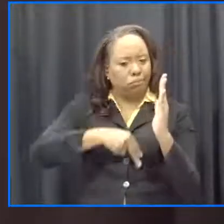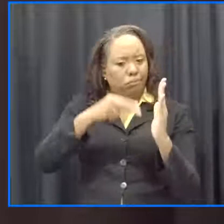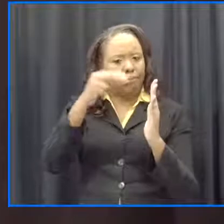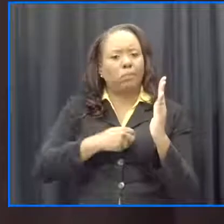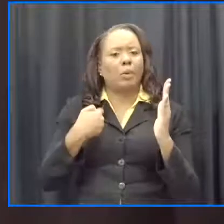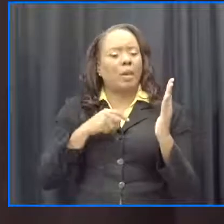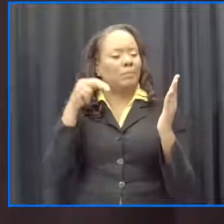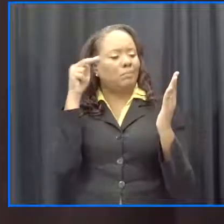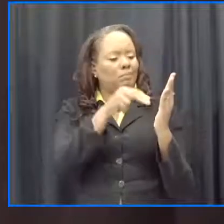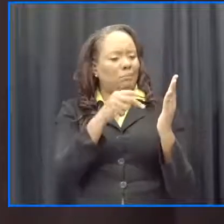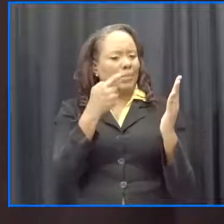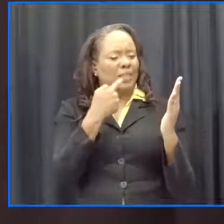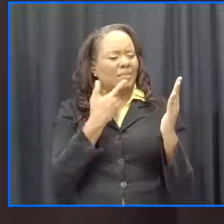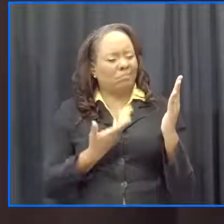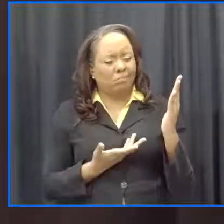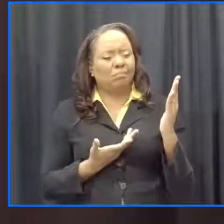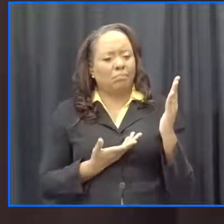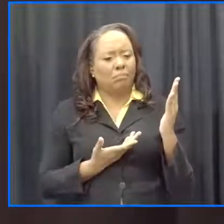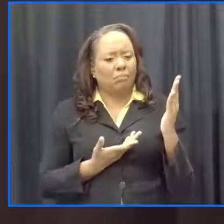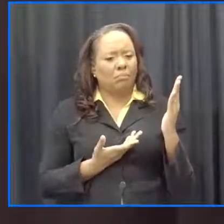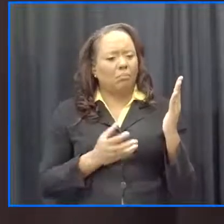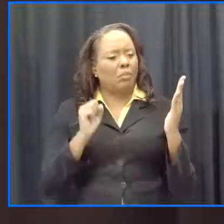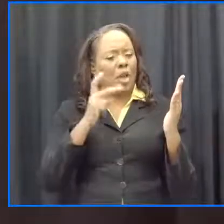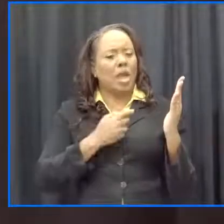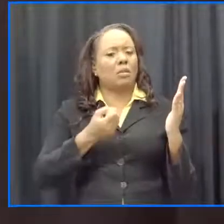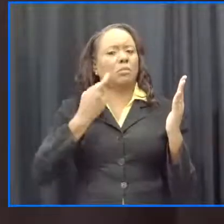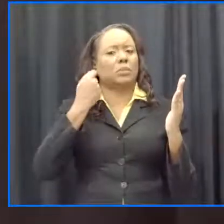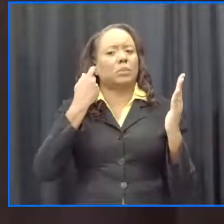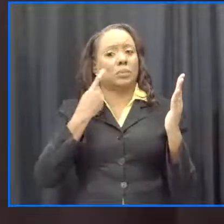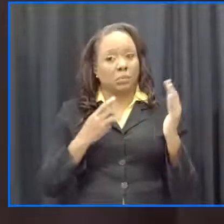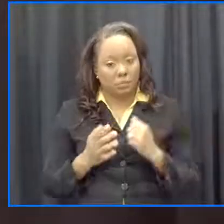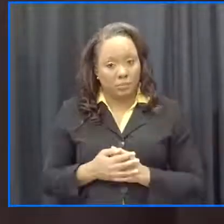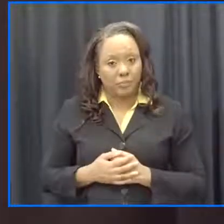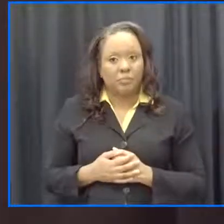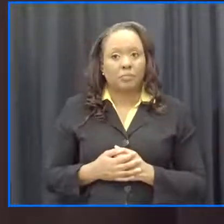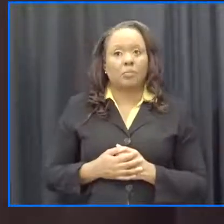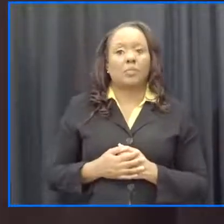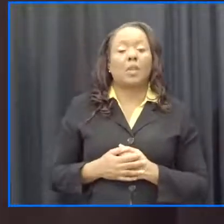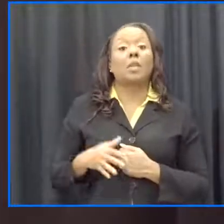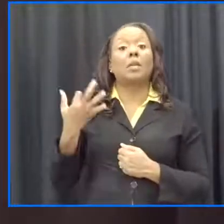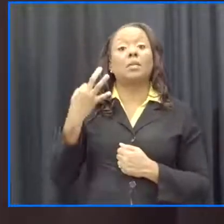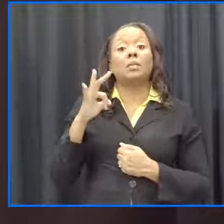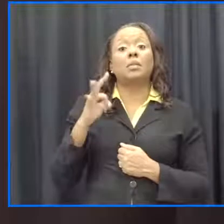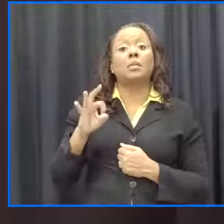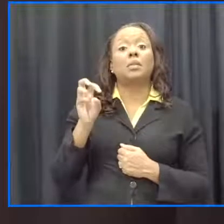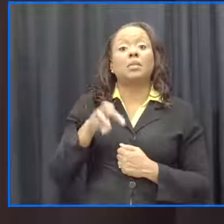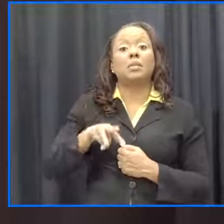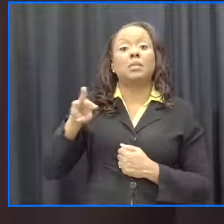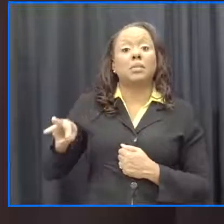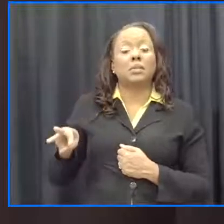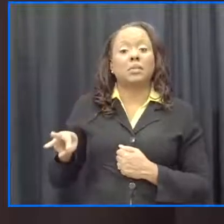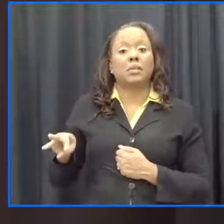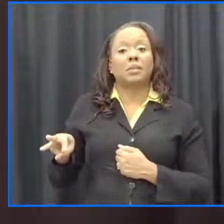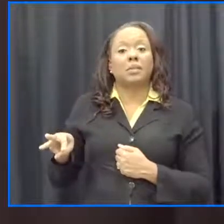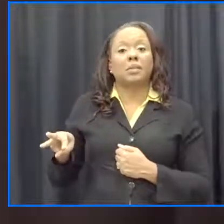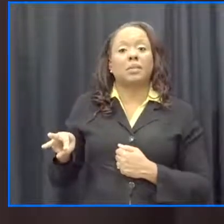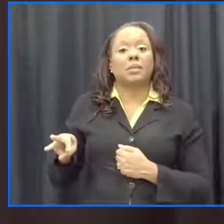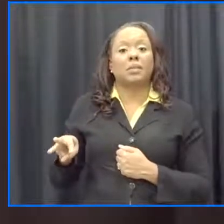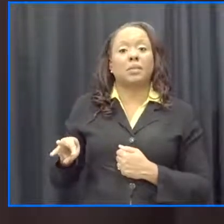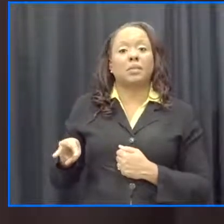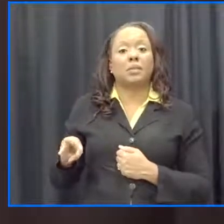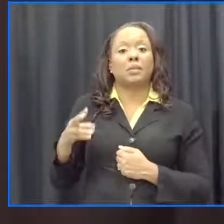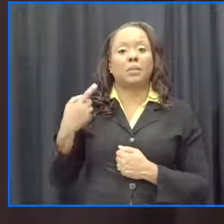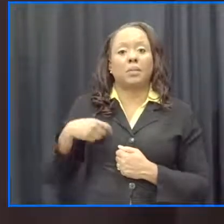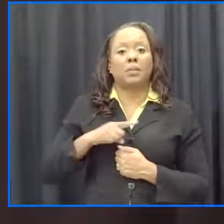is measured. In fact, within a decade of the coming into force of our Constitution in 1966, it